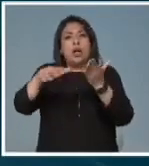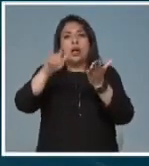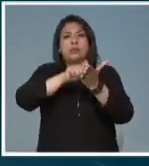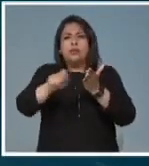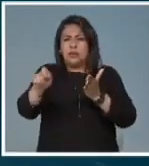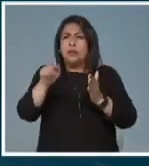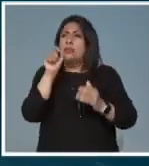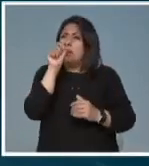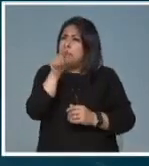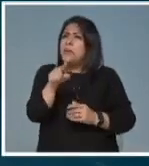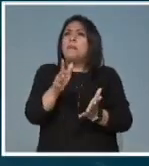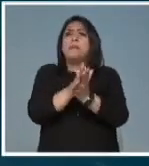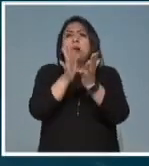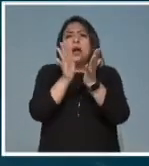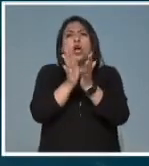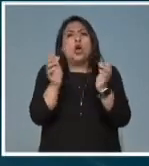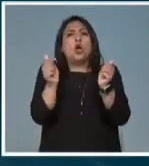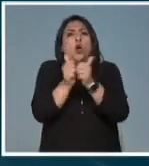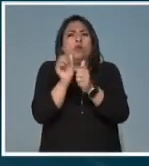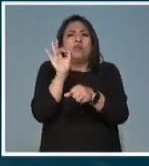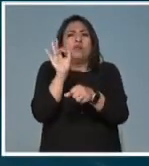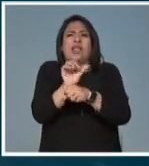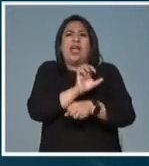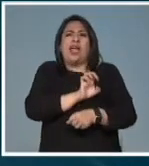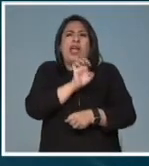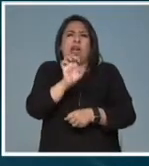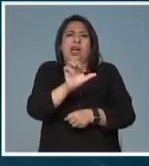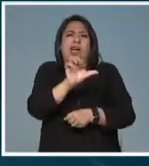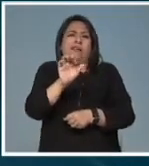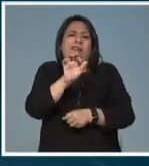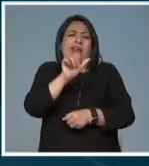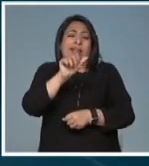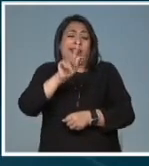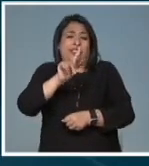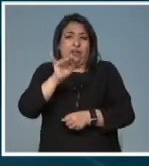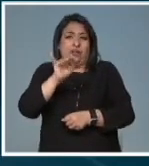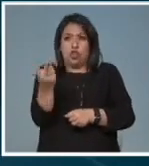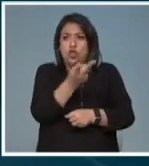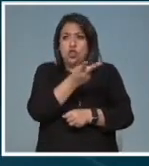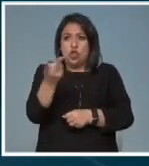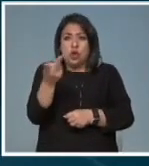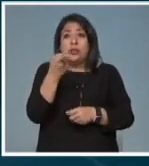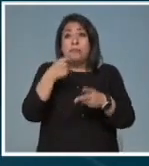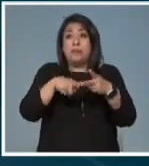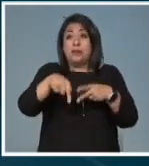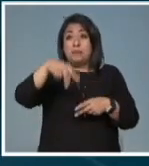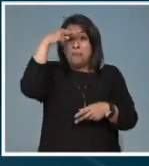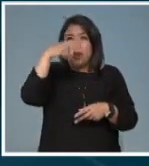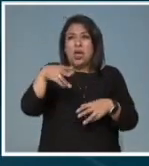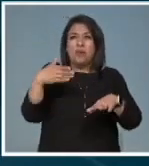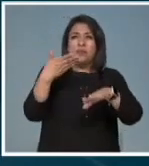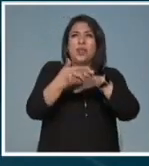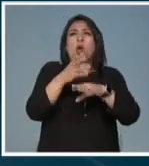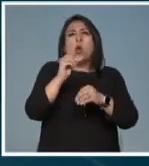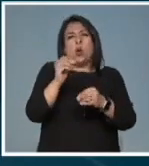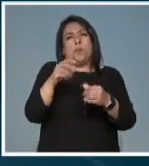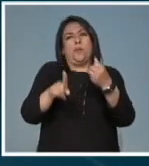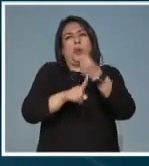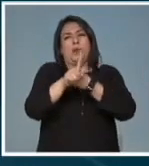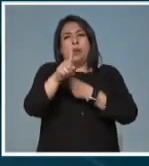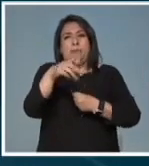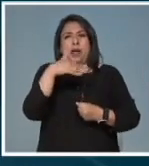is another one. But they also then get engaged in the movement against fascism, both the rise of fascism